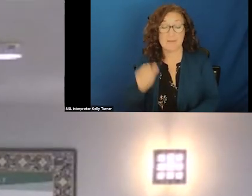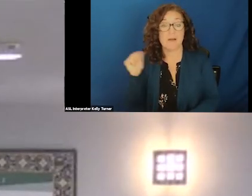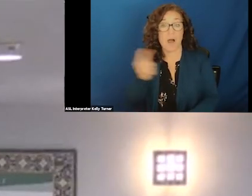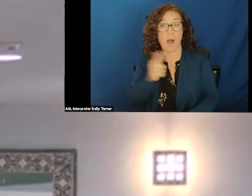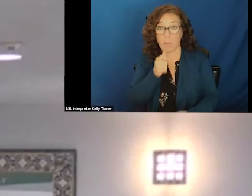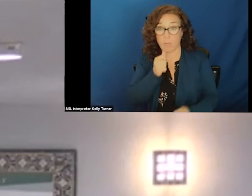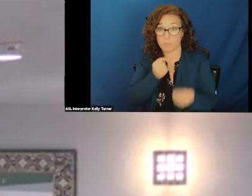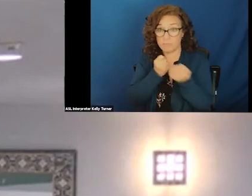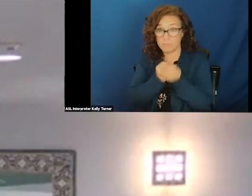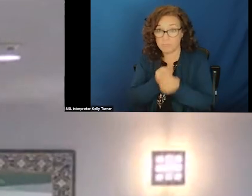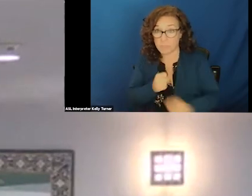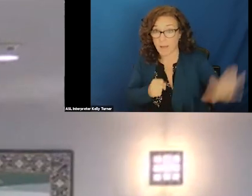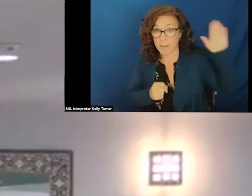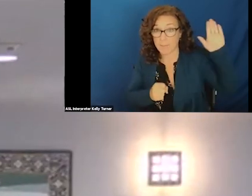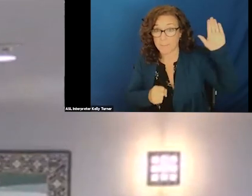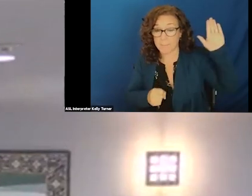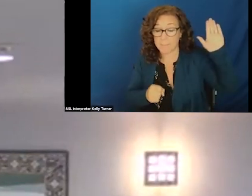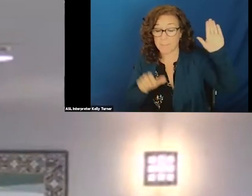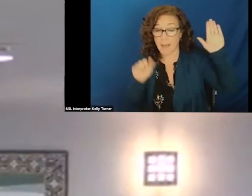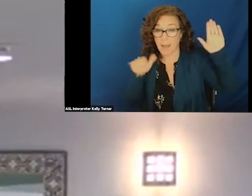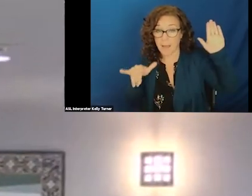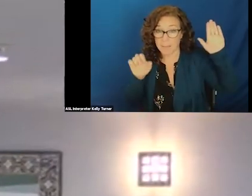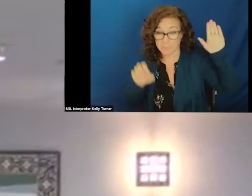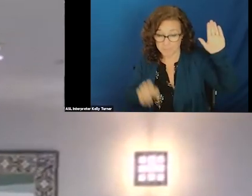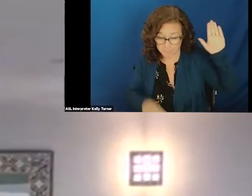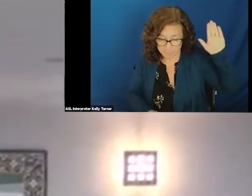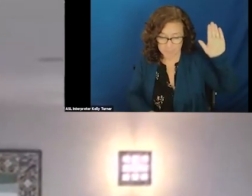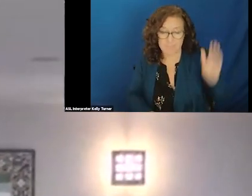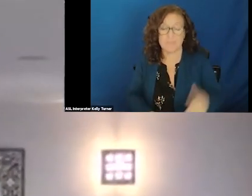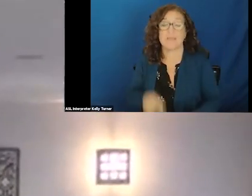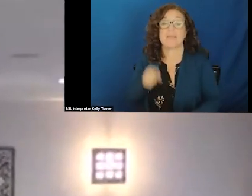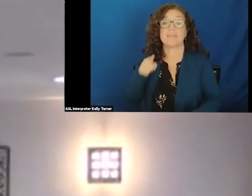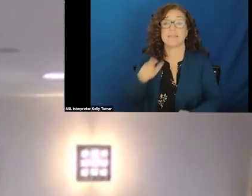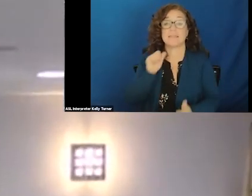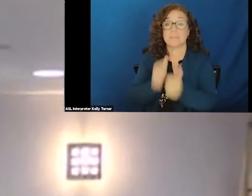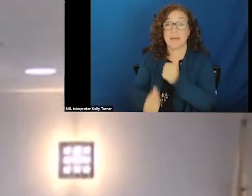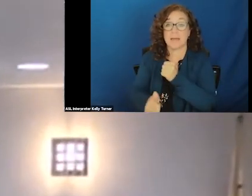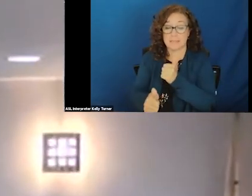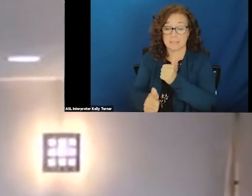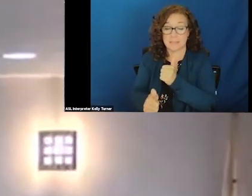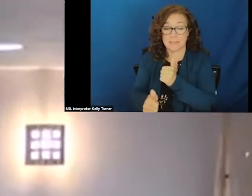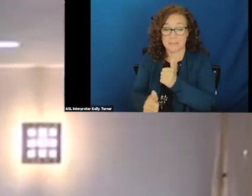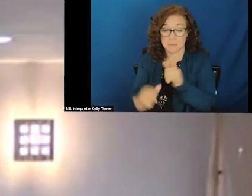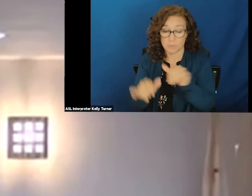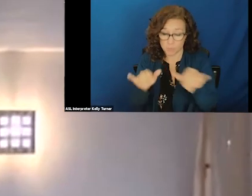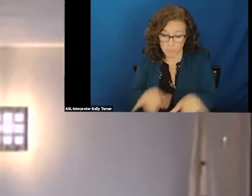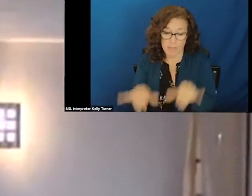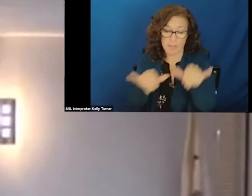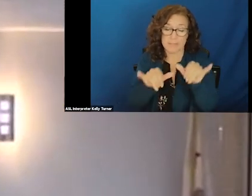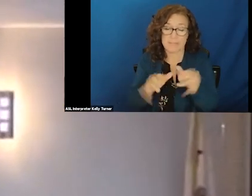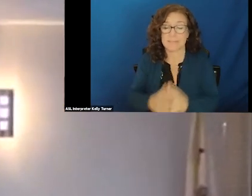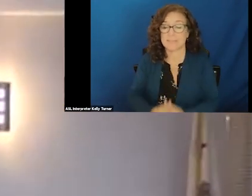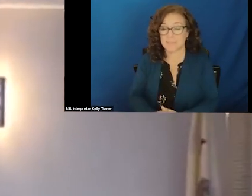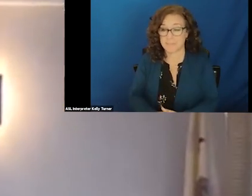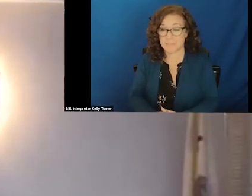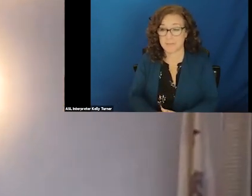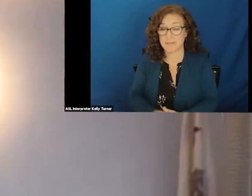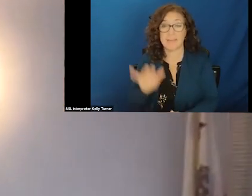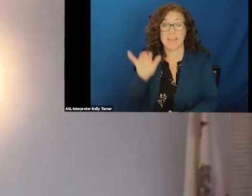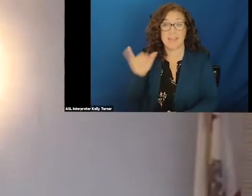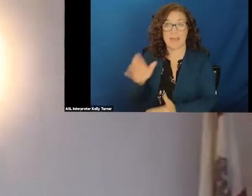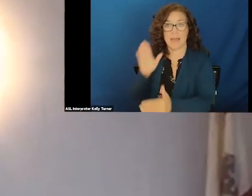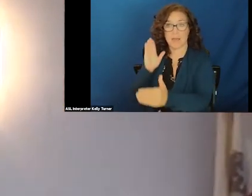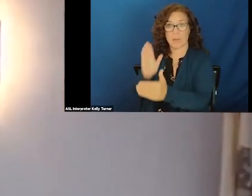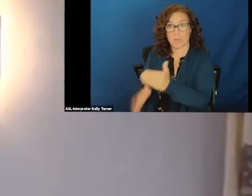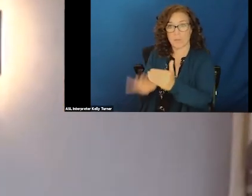motion passes unanimously. And that concludes the action agenda for tonight. We now